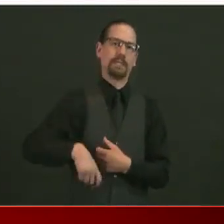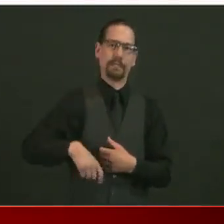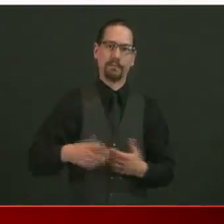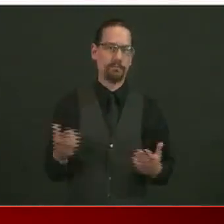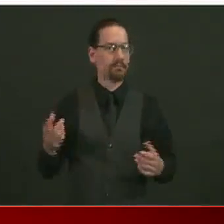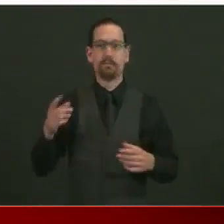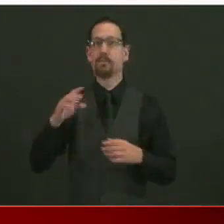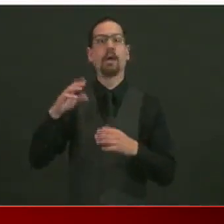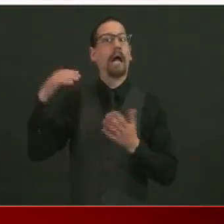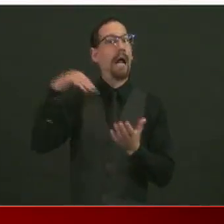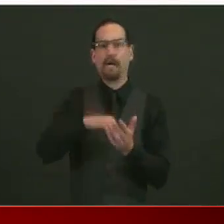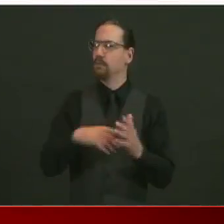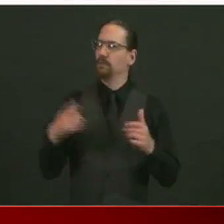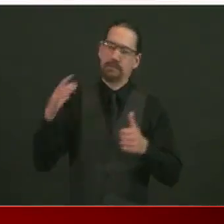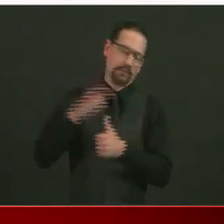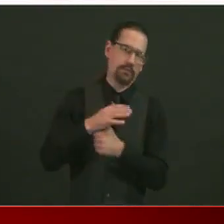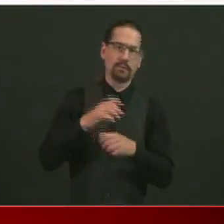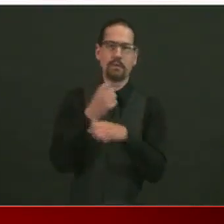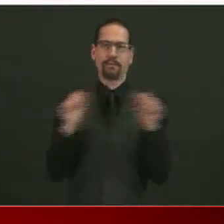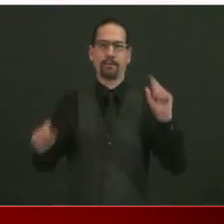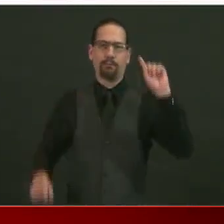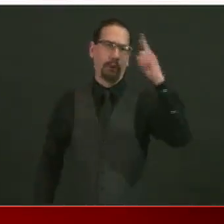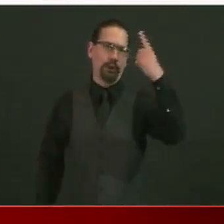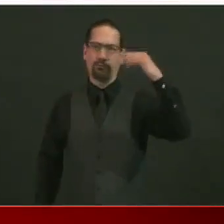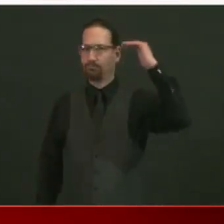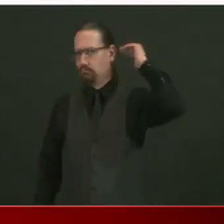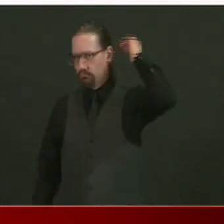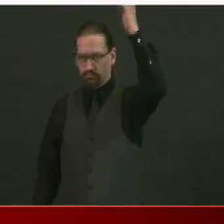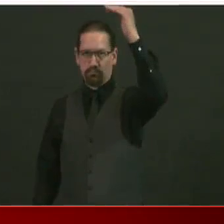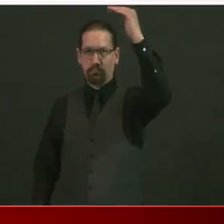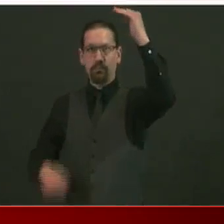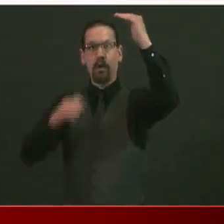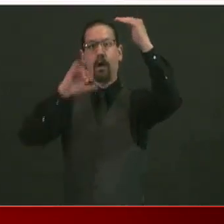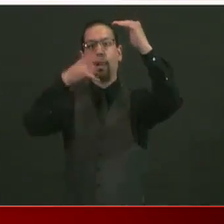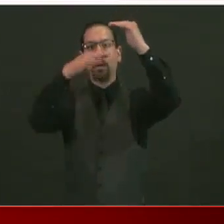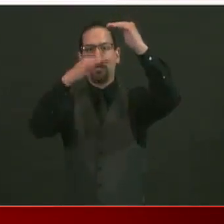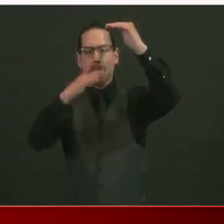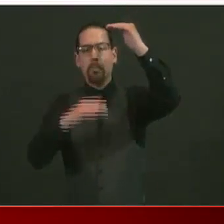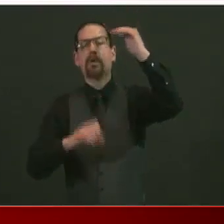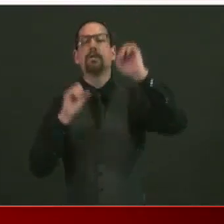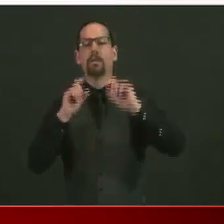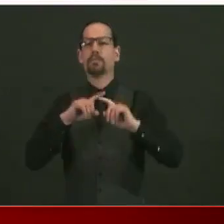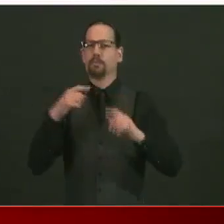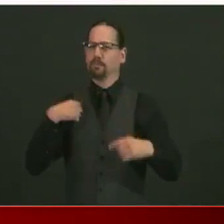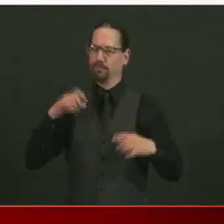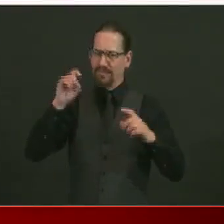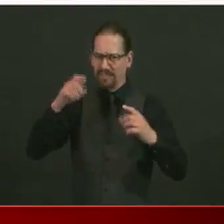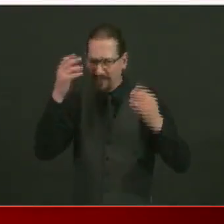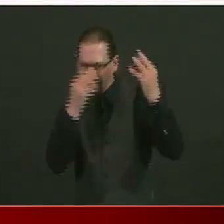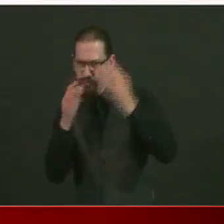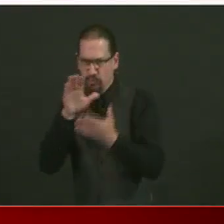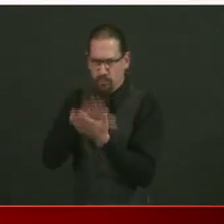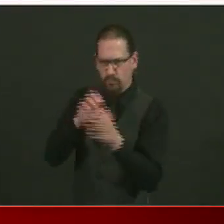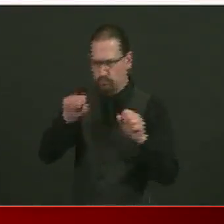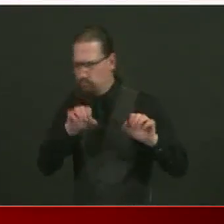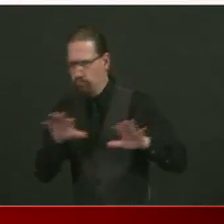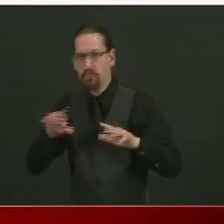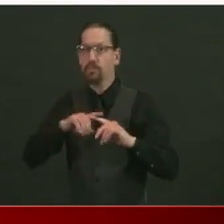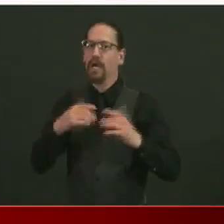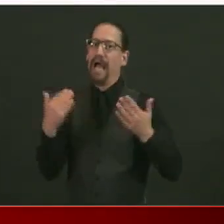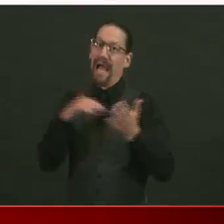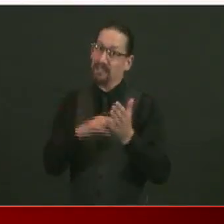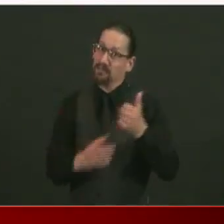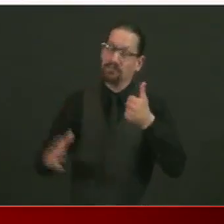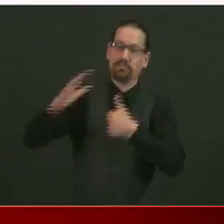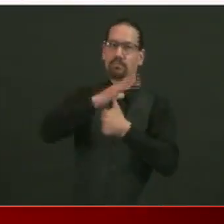decision. And we will continue to make that decision as we go forward. So come August 31st,